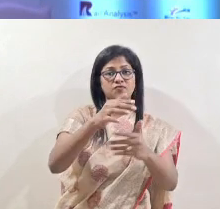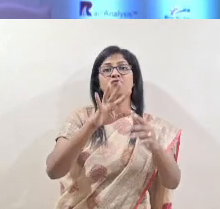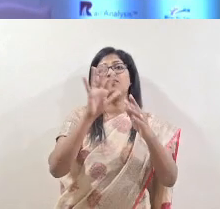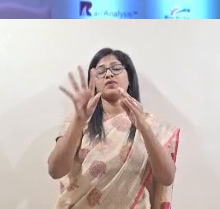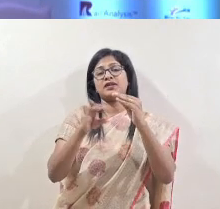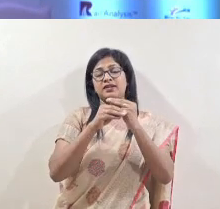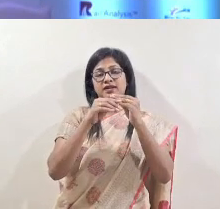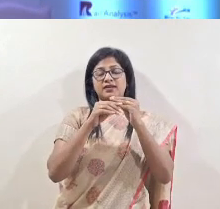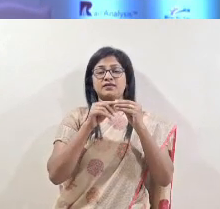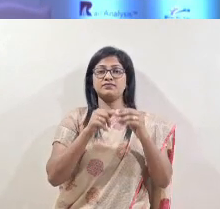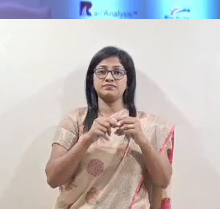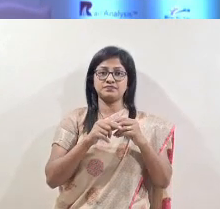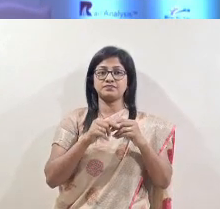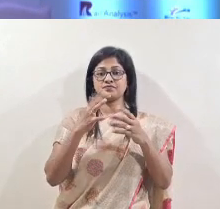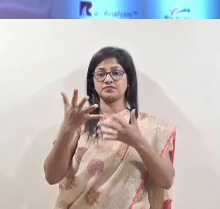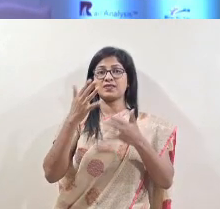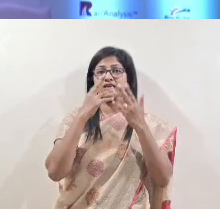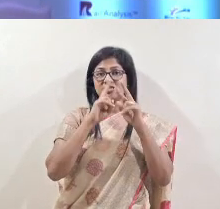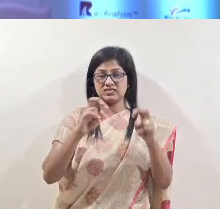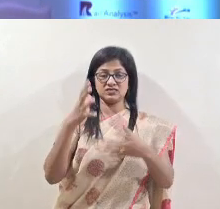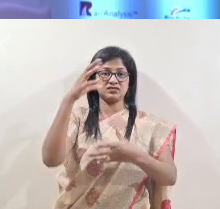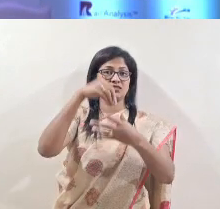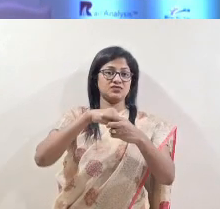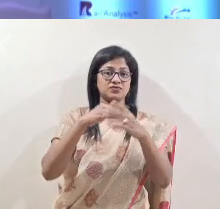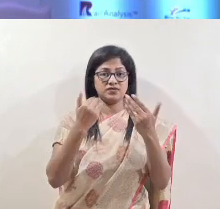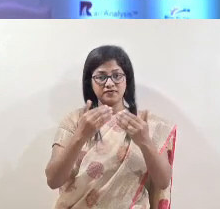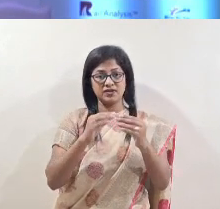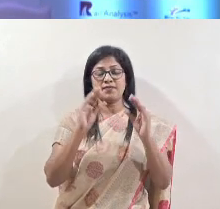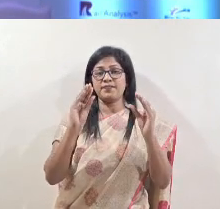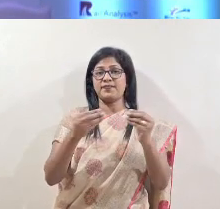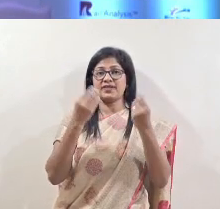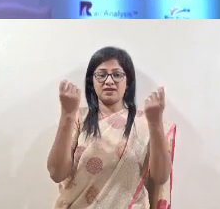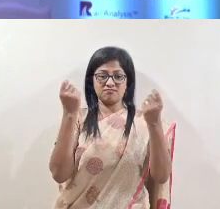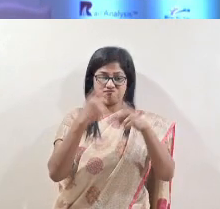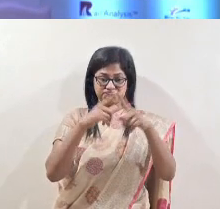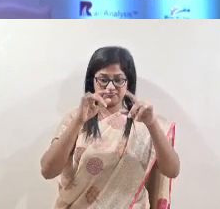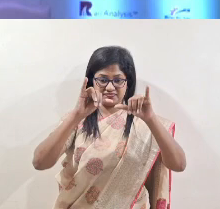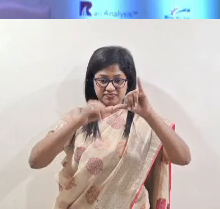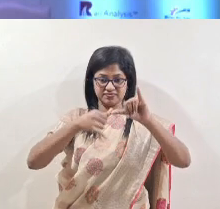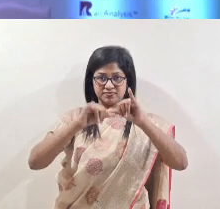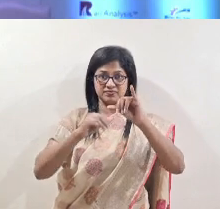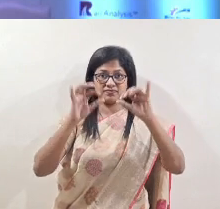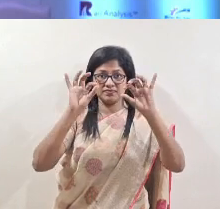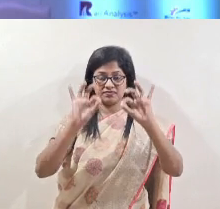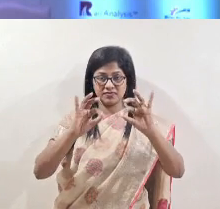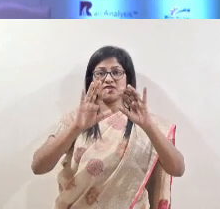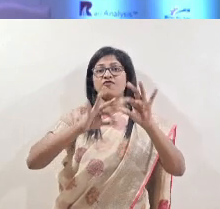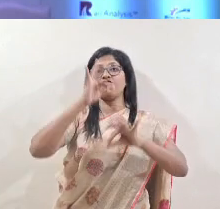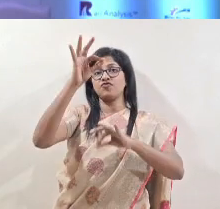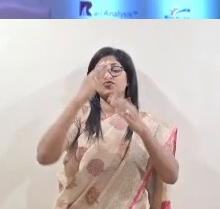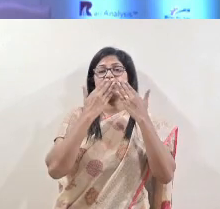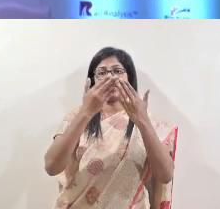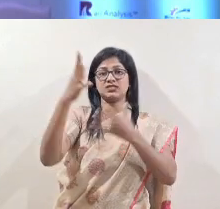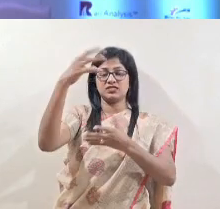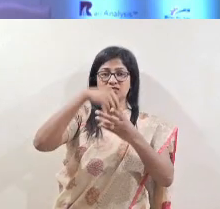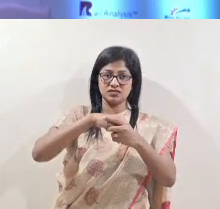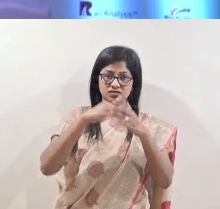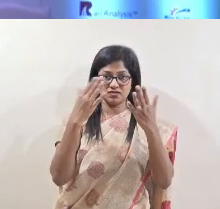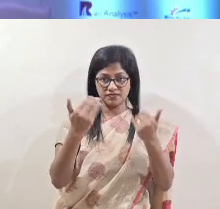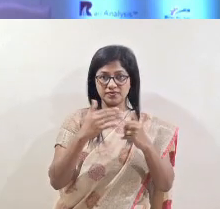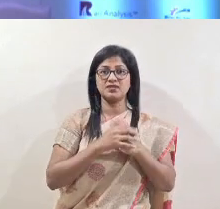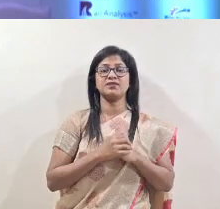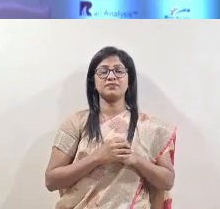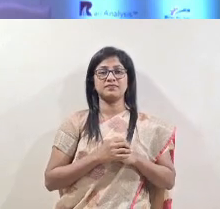we can include in such studies, and better calibration can also be included in future studies,